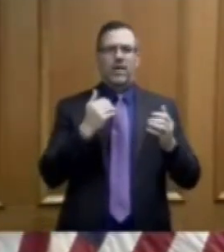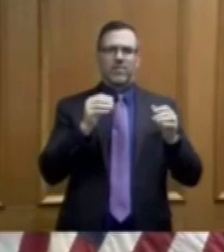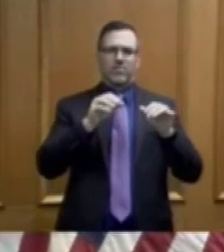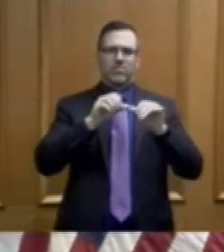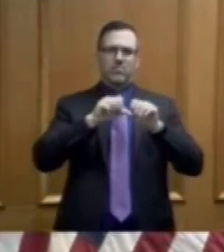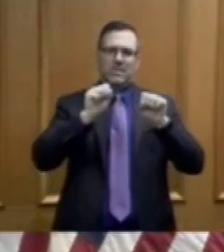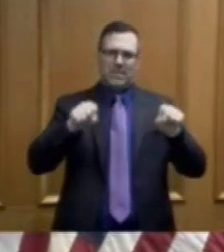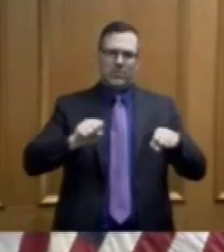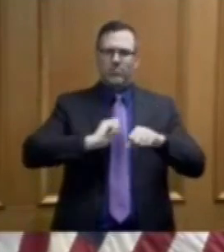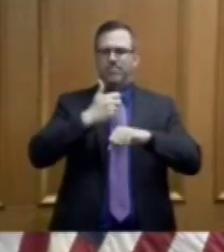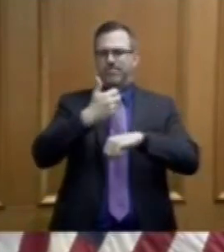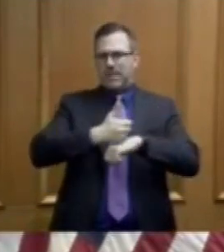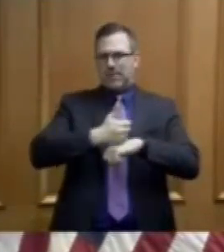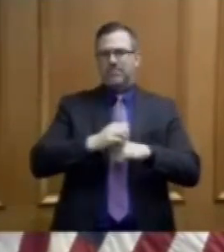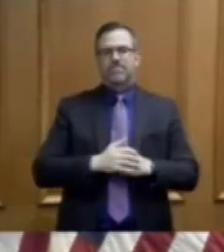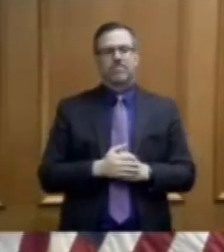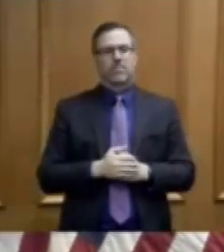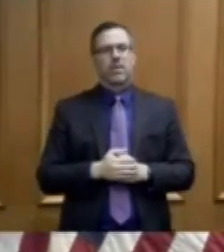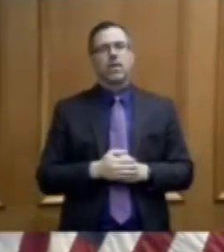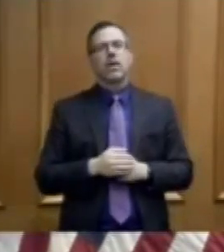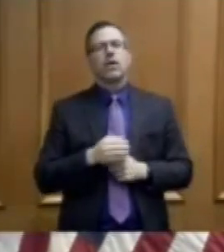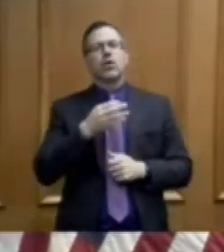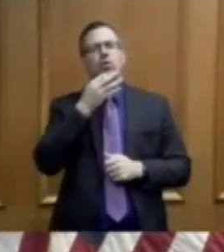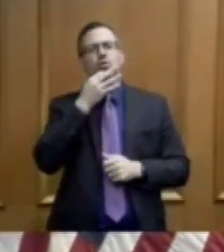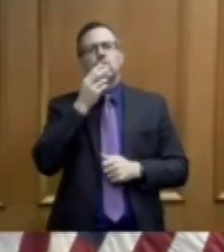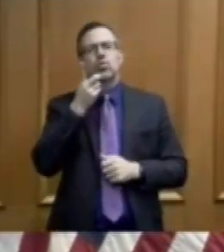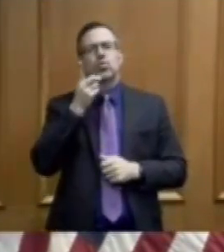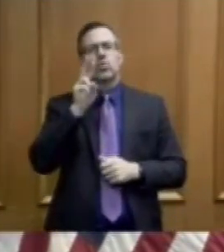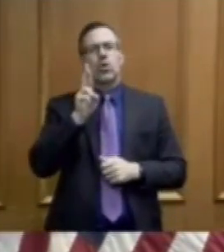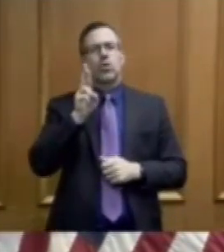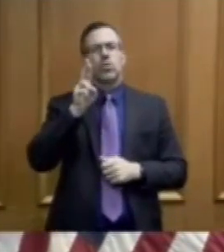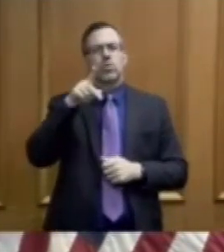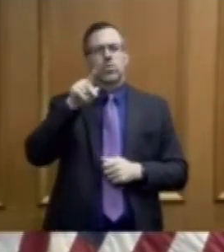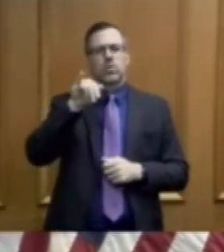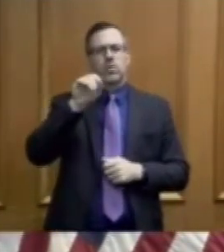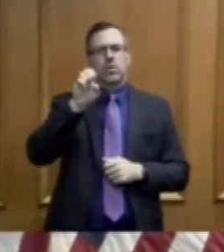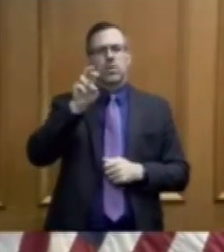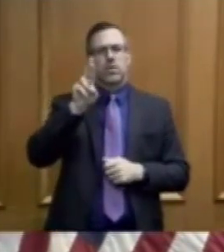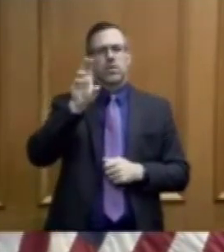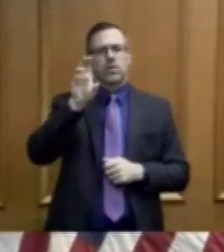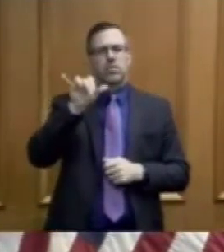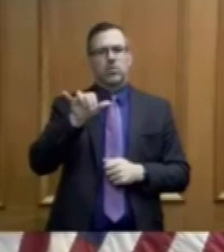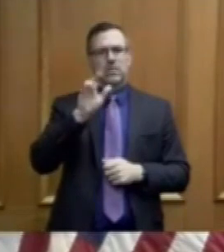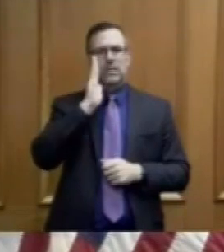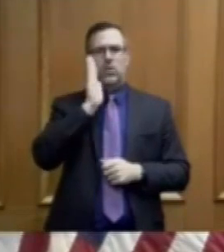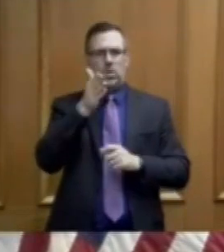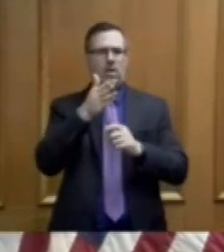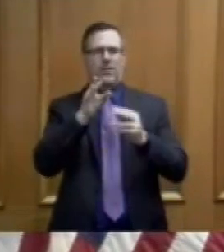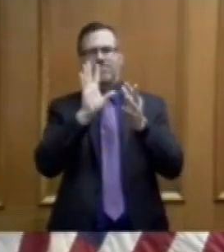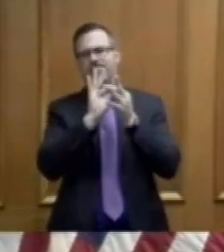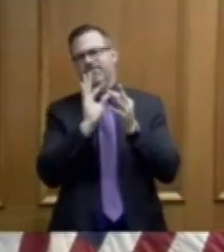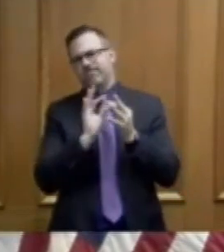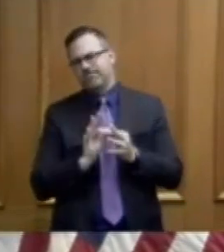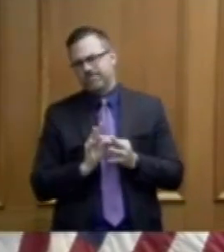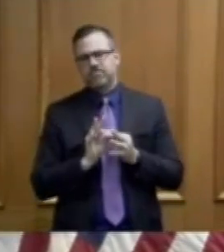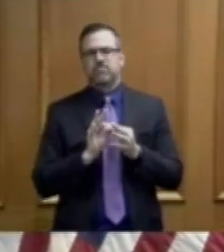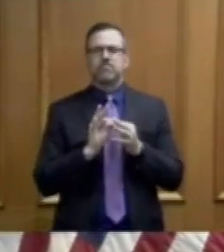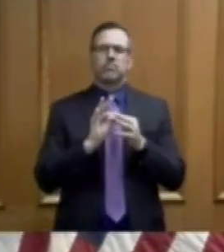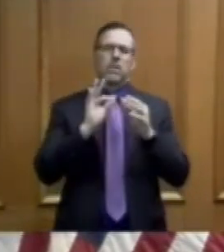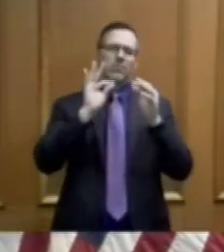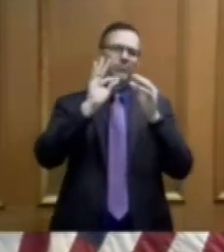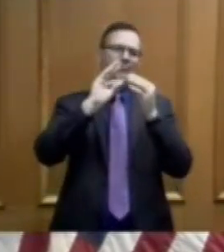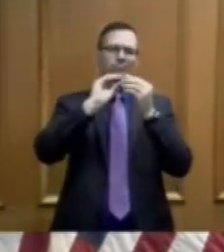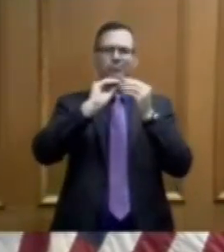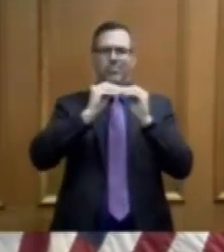I want to ask Dr. Piercy to come up in just a moment and give a healthcare update, some of the facts and the